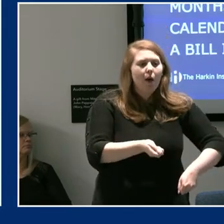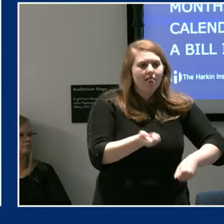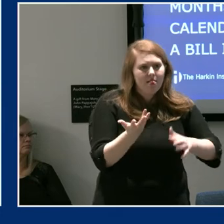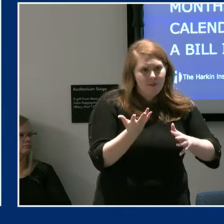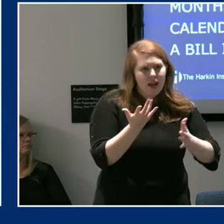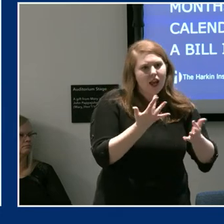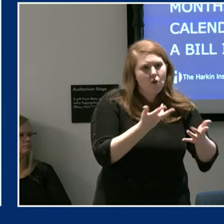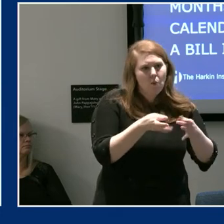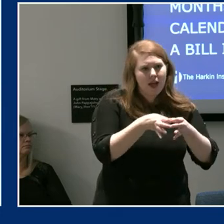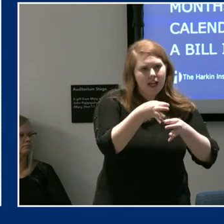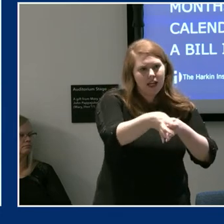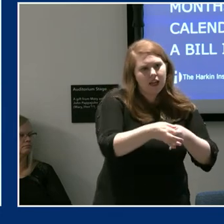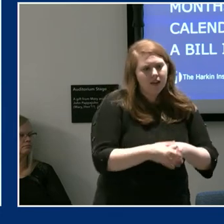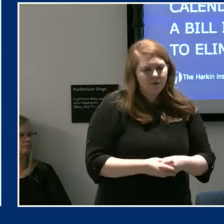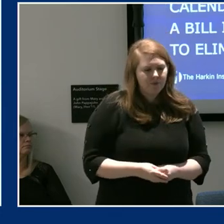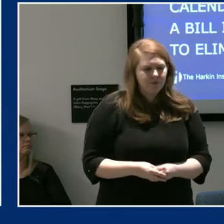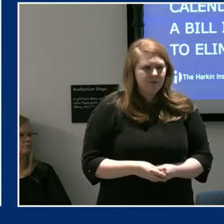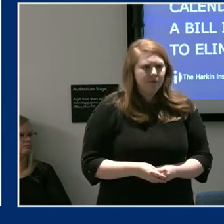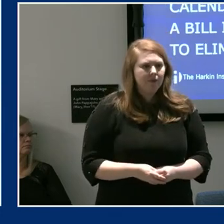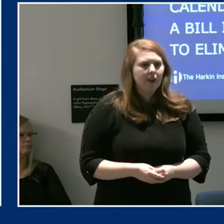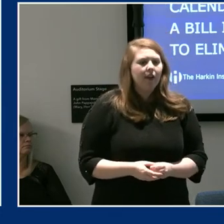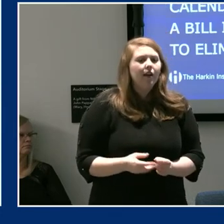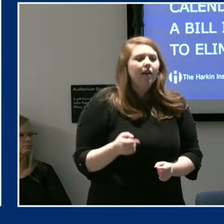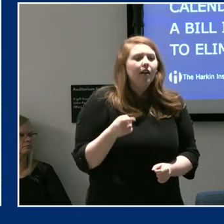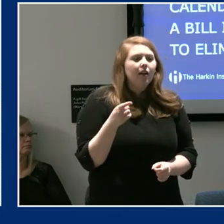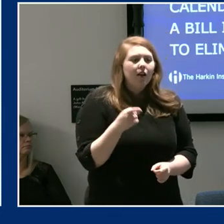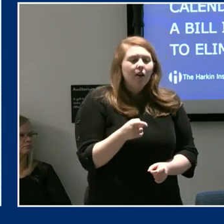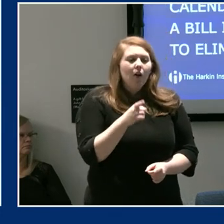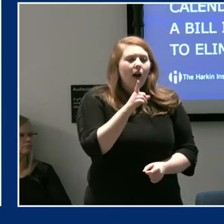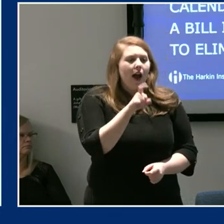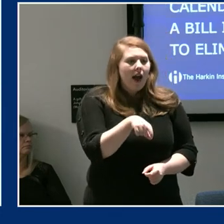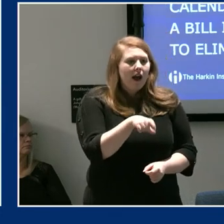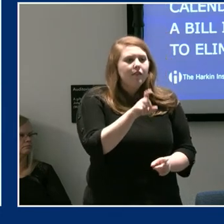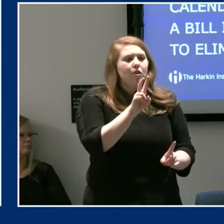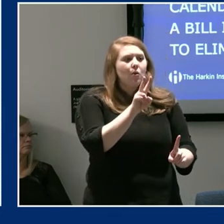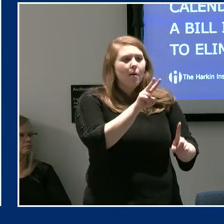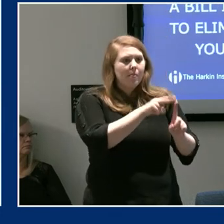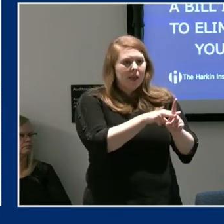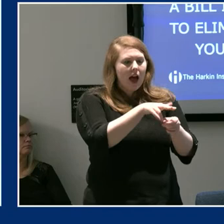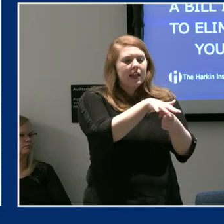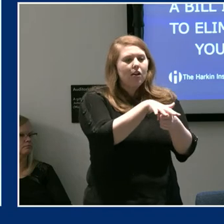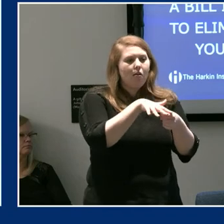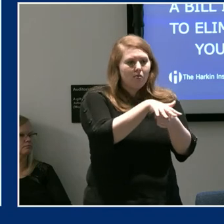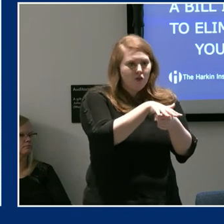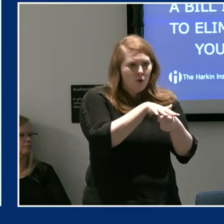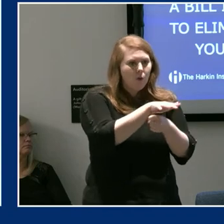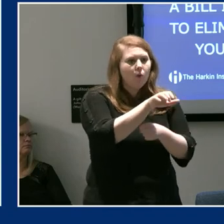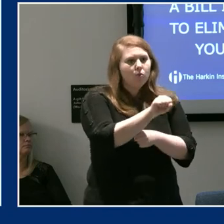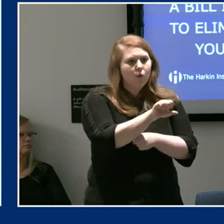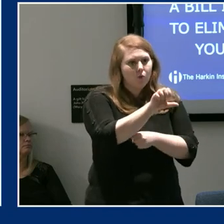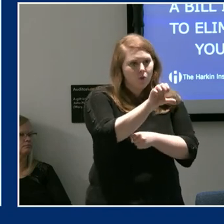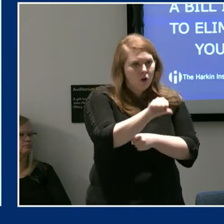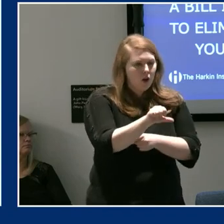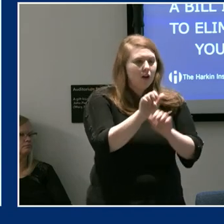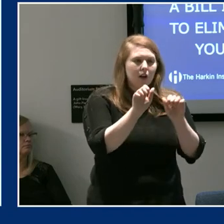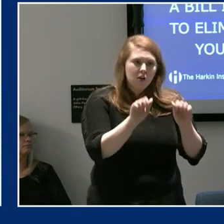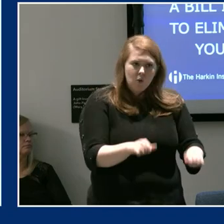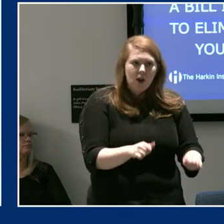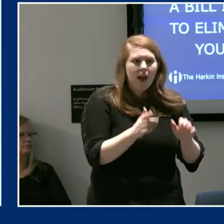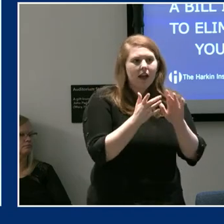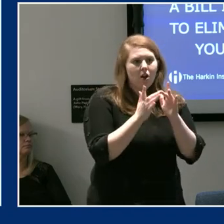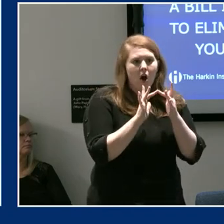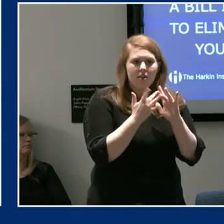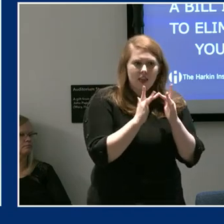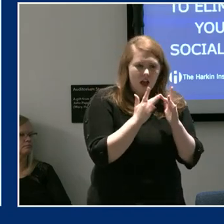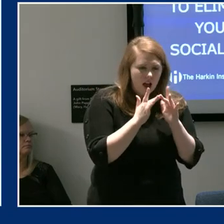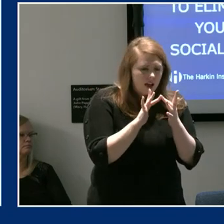period. You have to make your application at a local Social Security office. You can do it online.